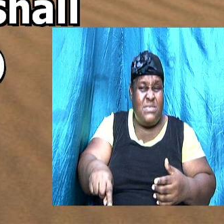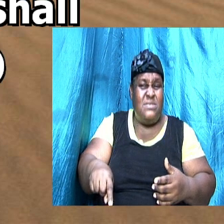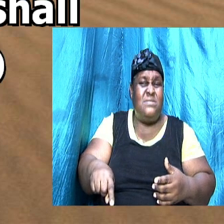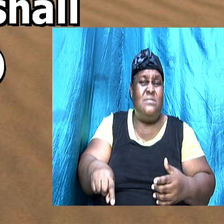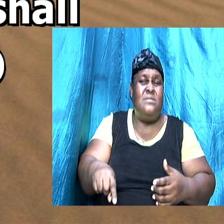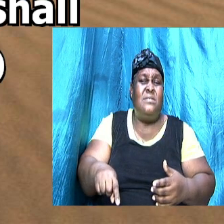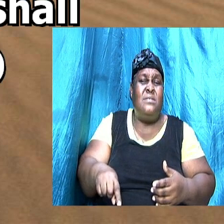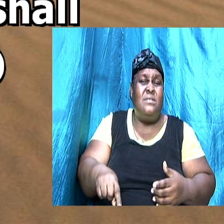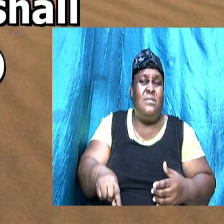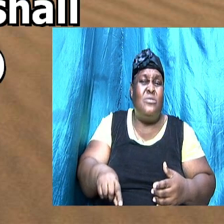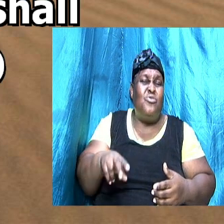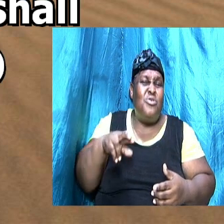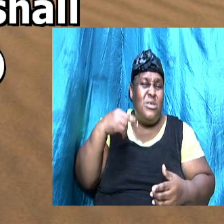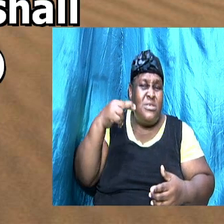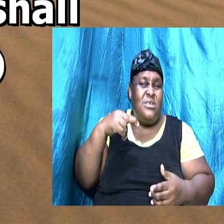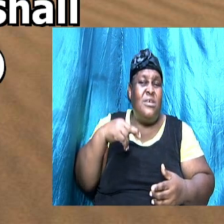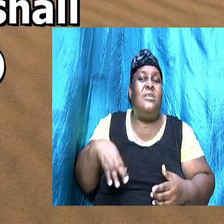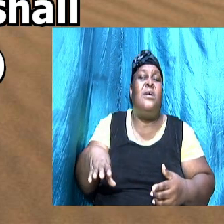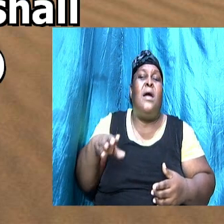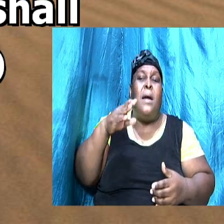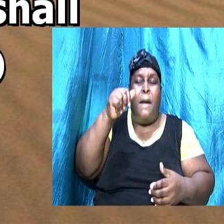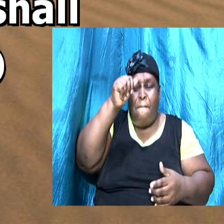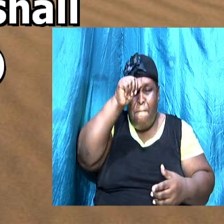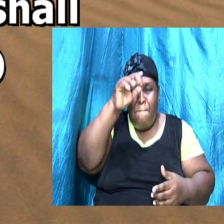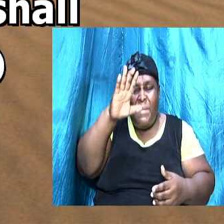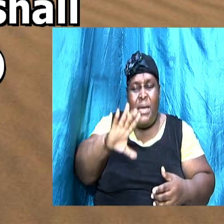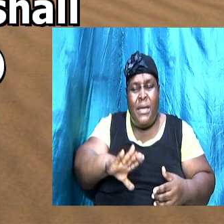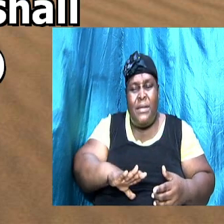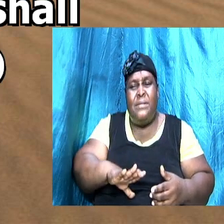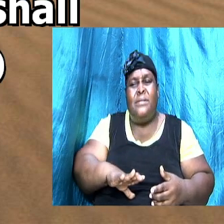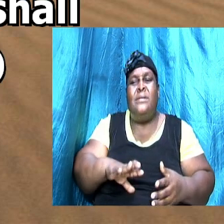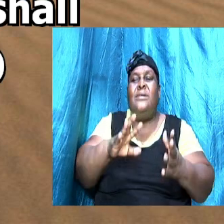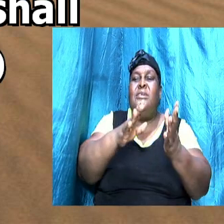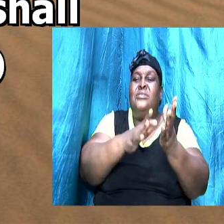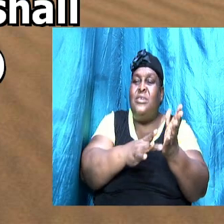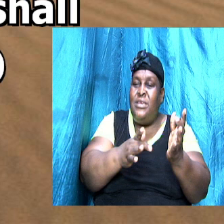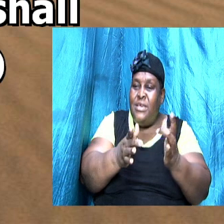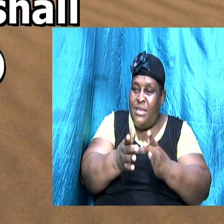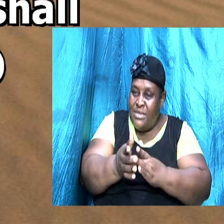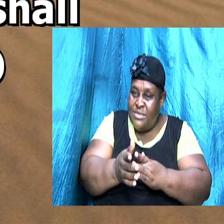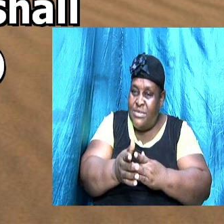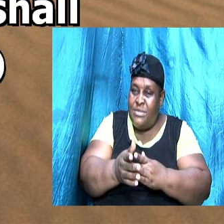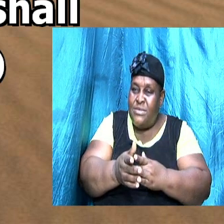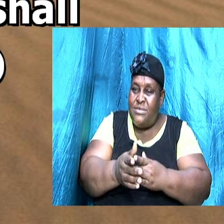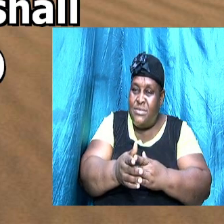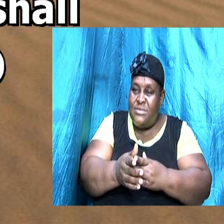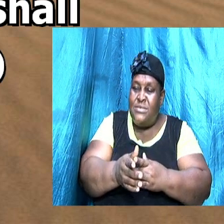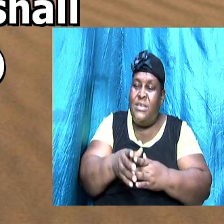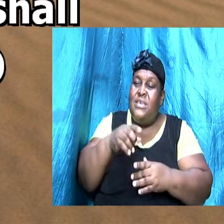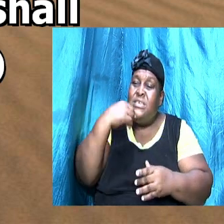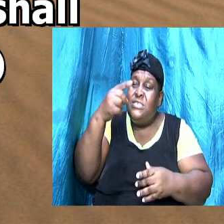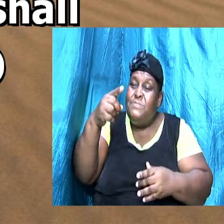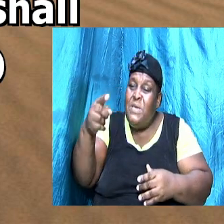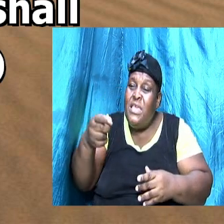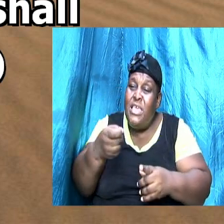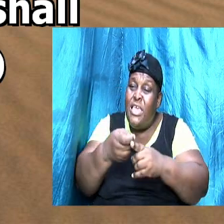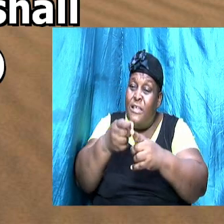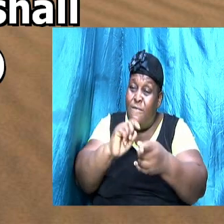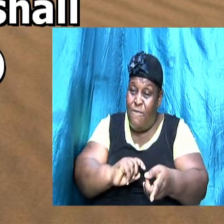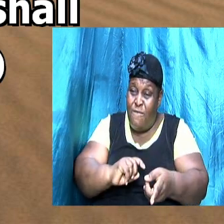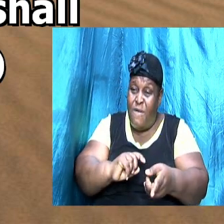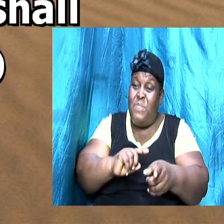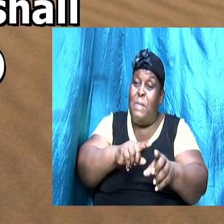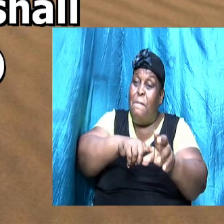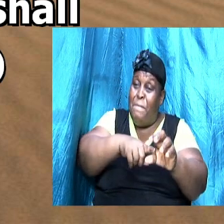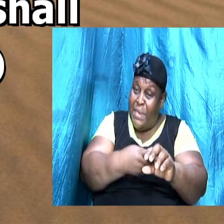cause shall a man. So Jesus has gone back to the beginning. He's talking about marriage, and he's